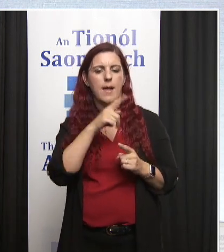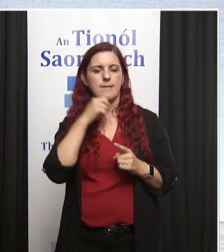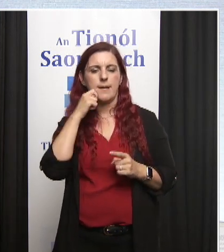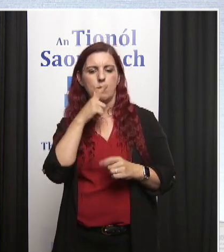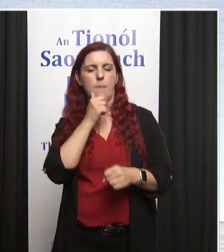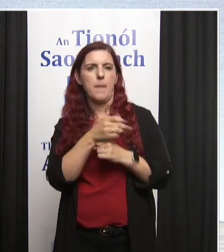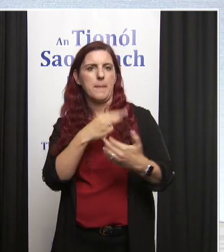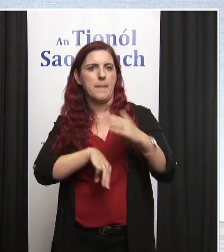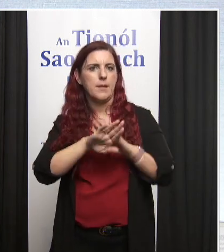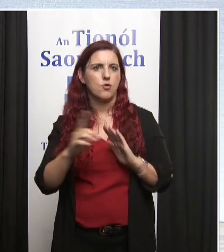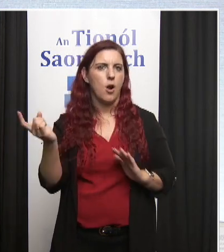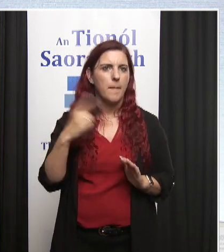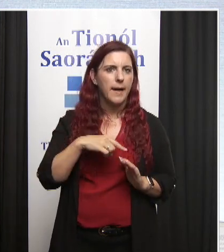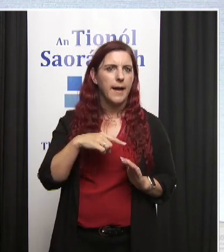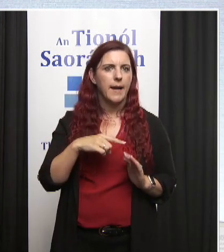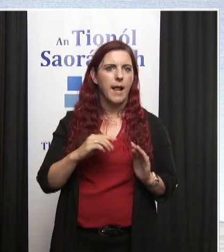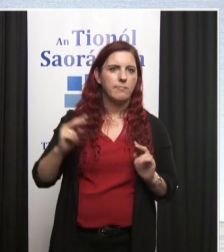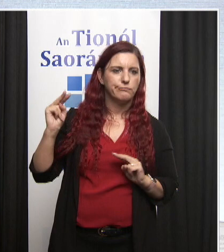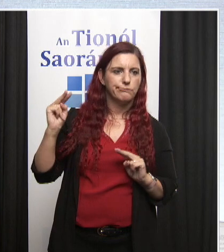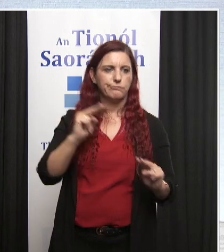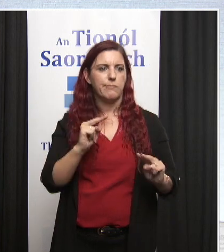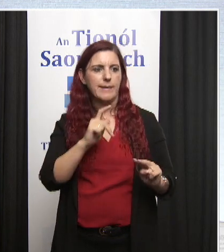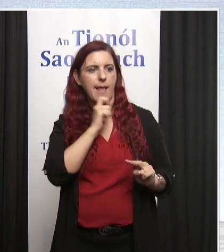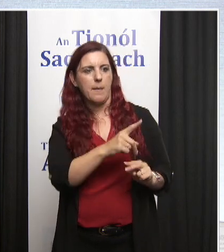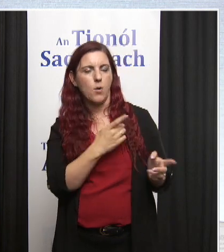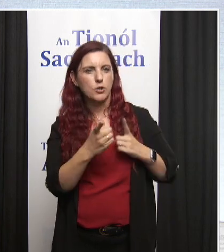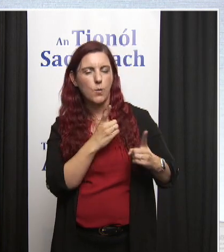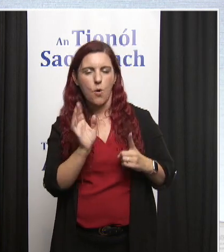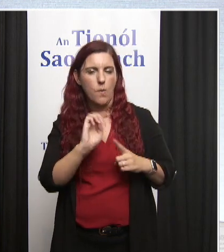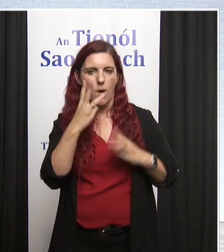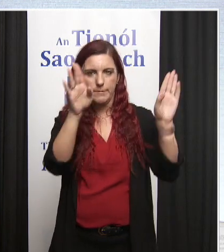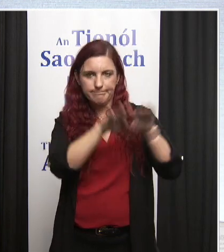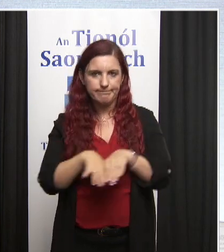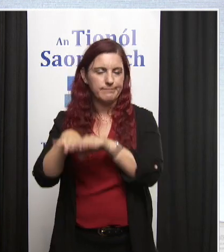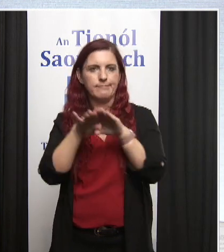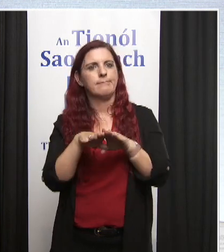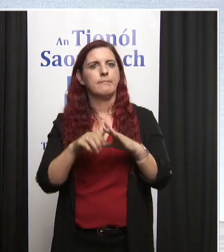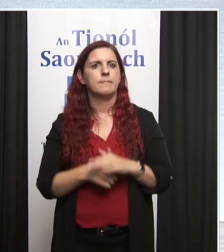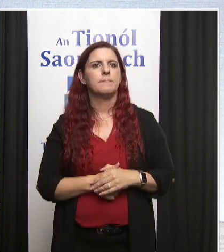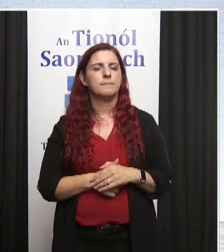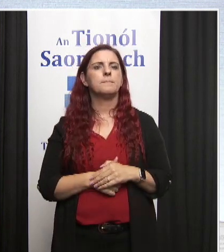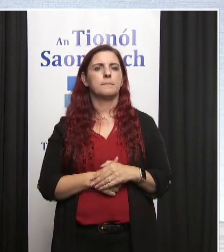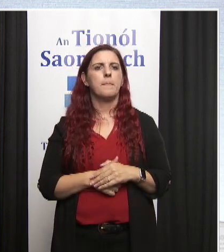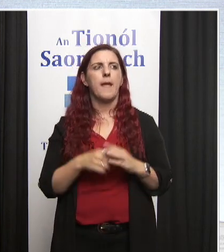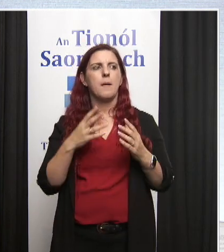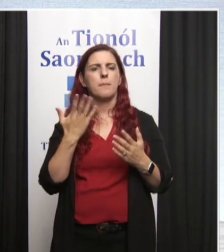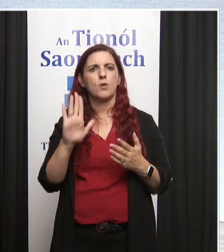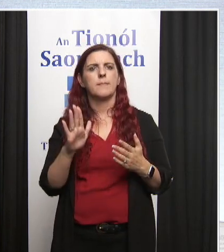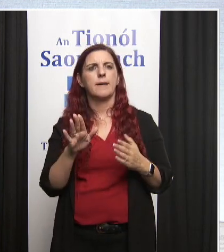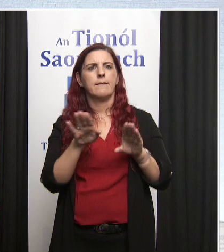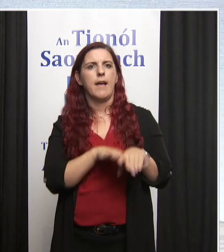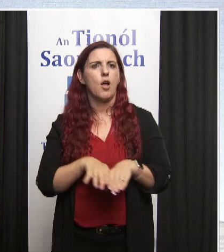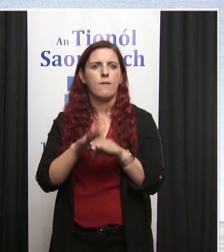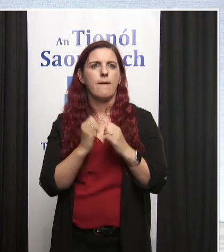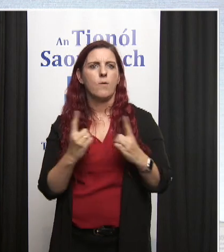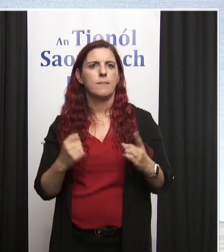minister coming in and having, you know, being able to put someone out of a job and stuff like that. We don't want to see things like that happening. There has to be a level playing